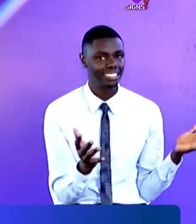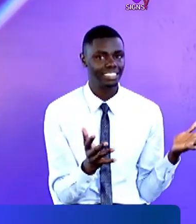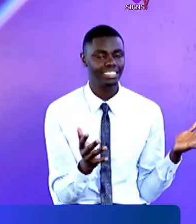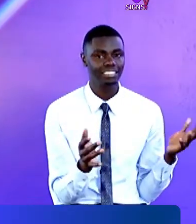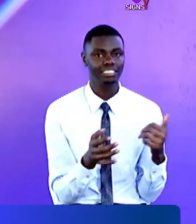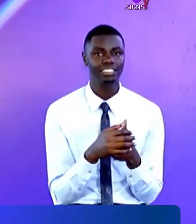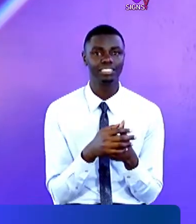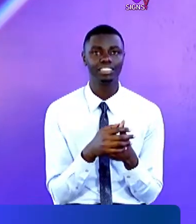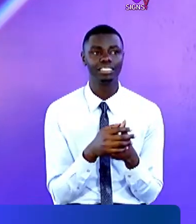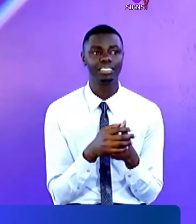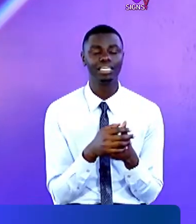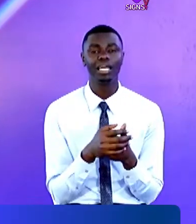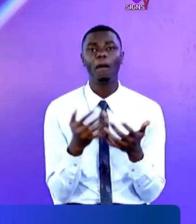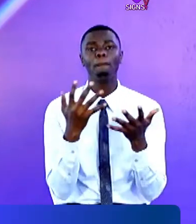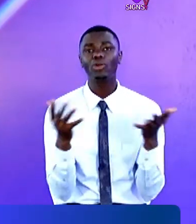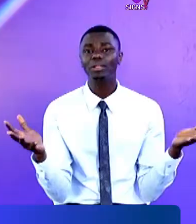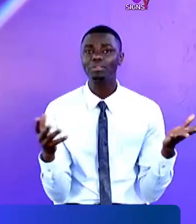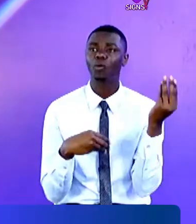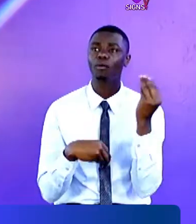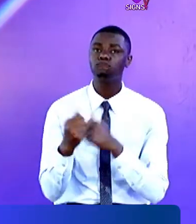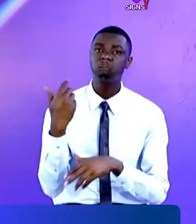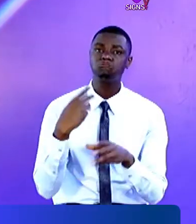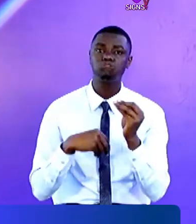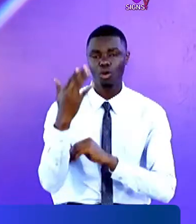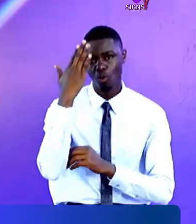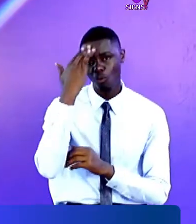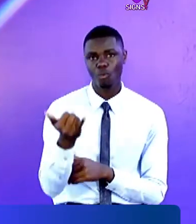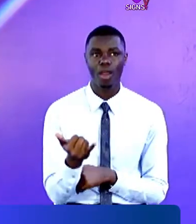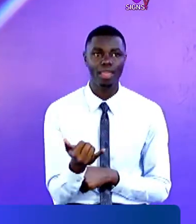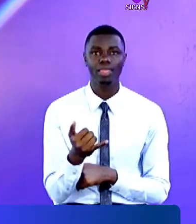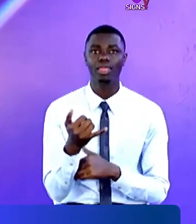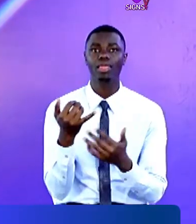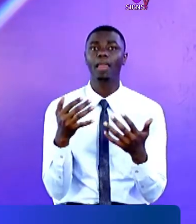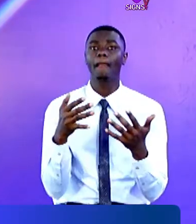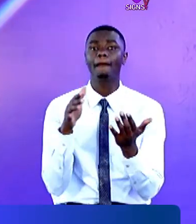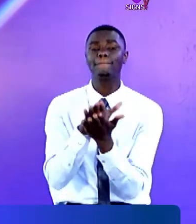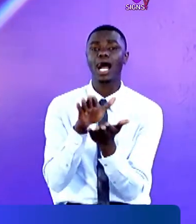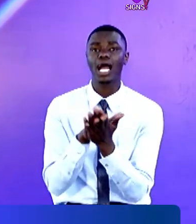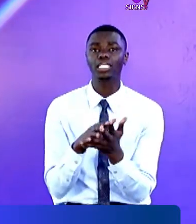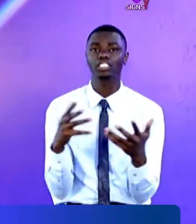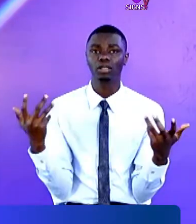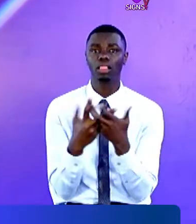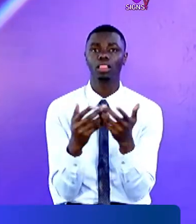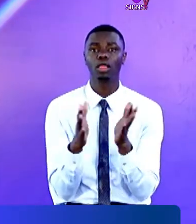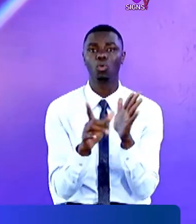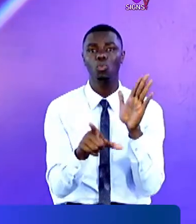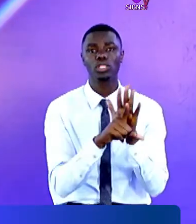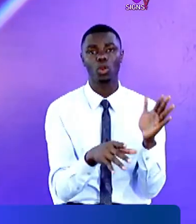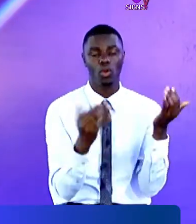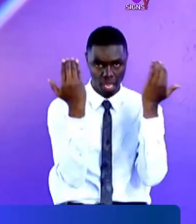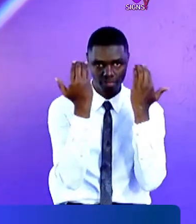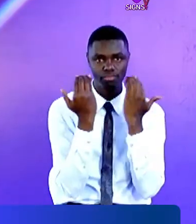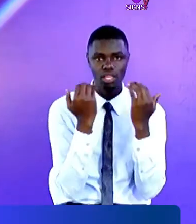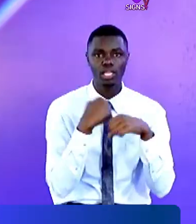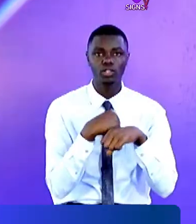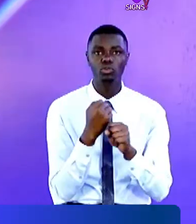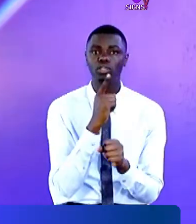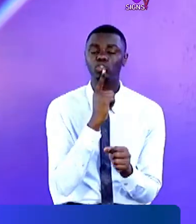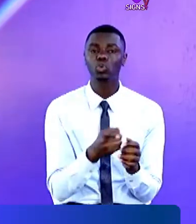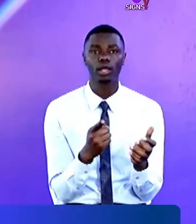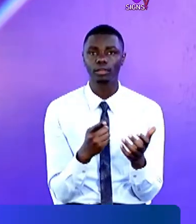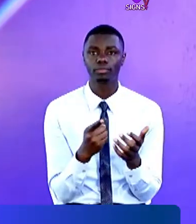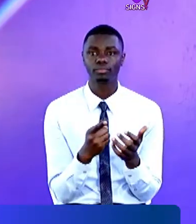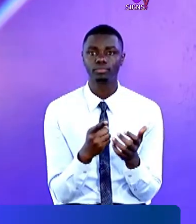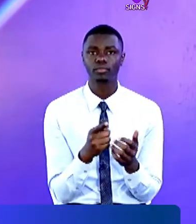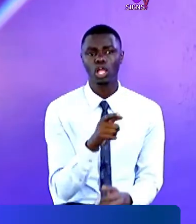Their property is being auctioned because the bank colludes with the lawyers and the judges to ensure they don't get this thing. And because those